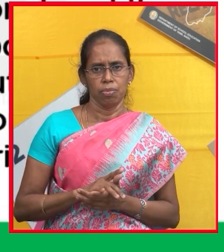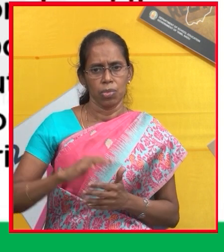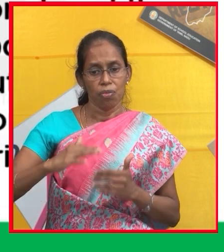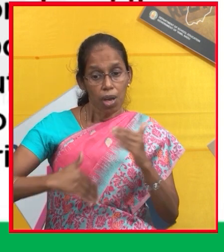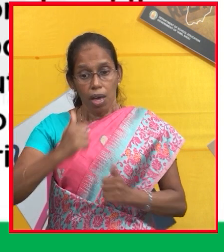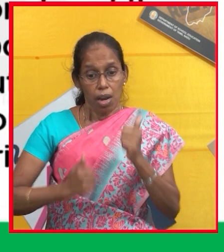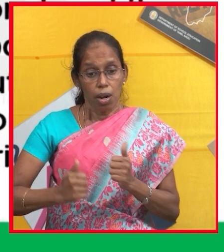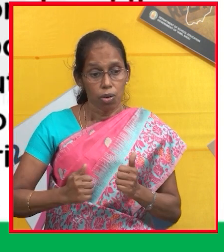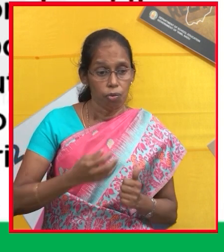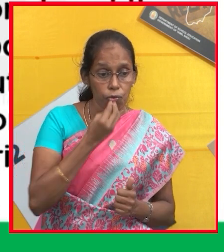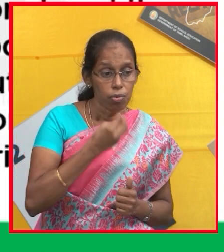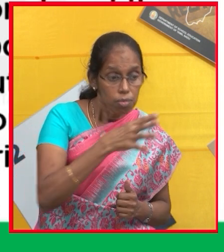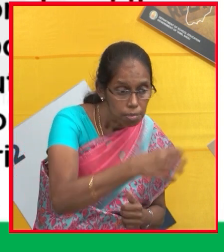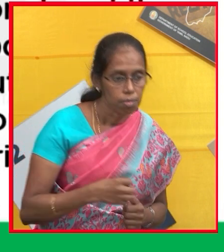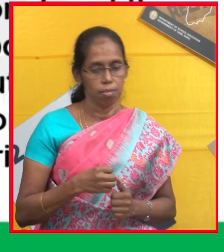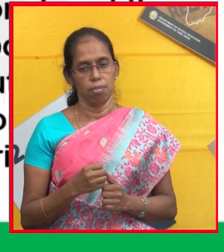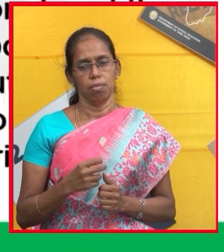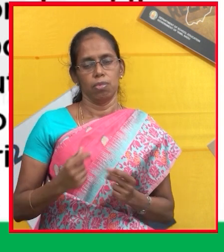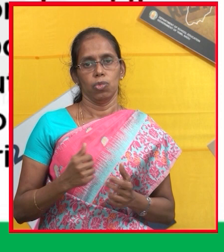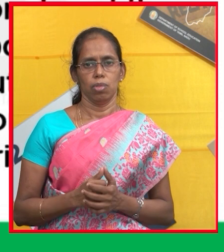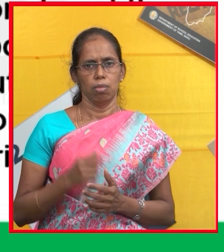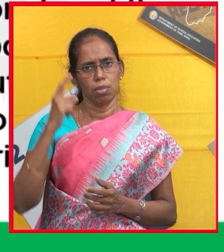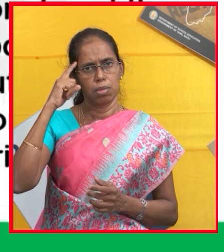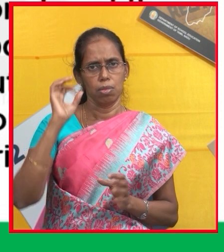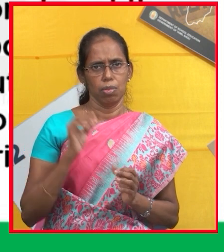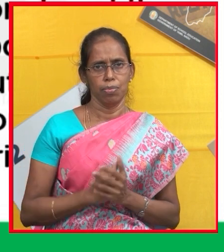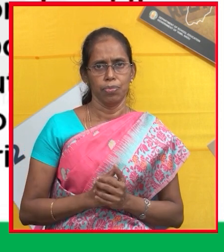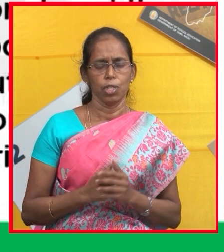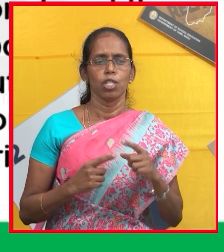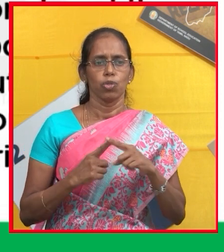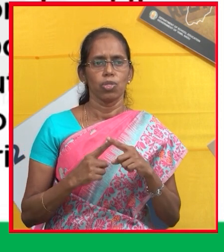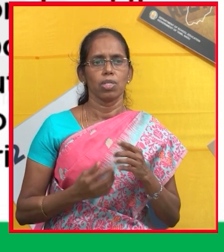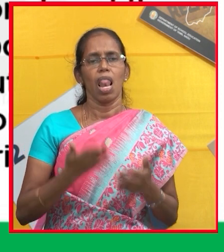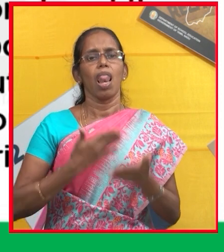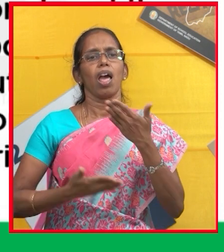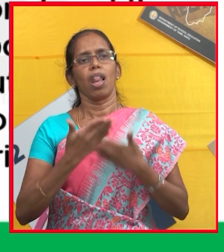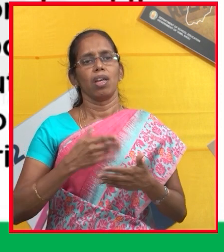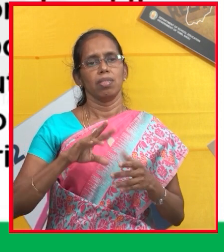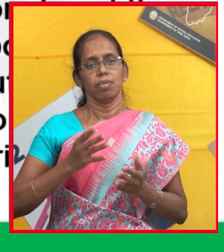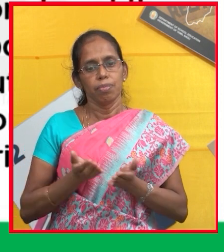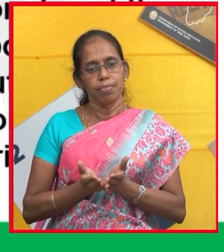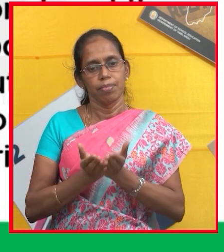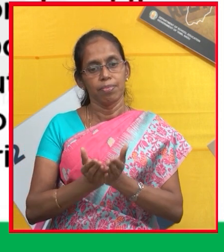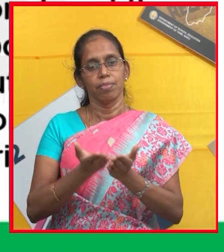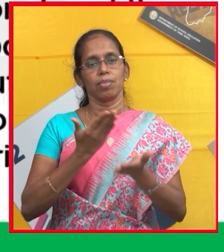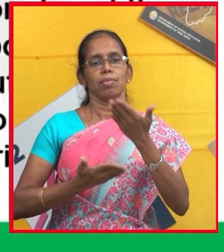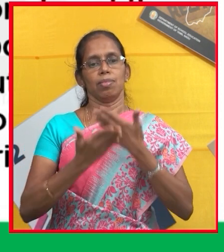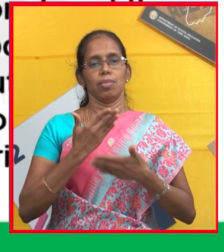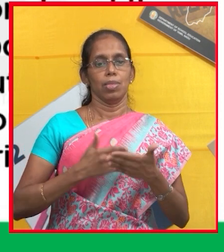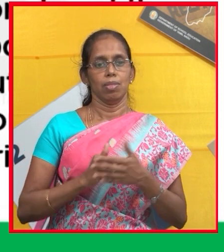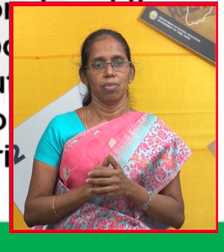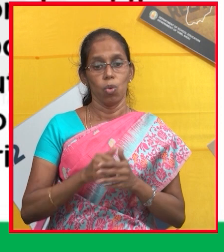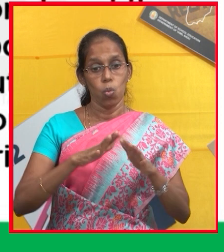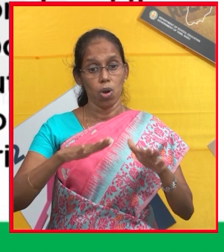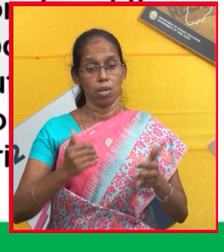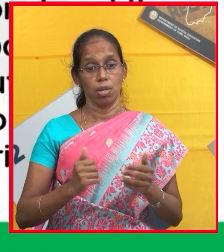out of water and food soon. So the trip was a tutorial for us on how to manage food, water,